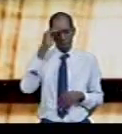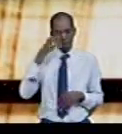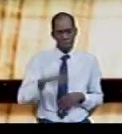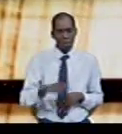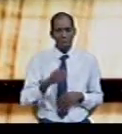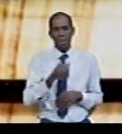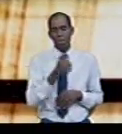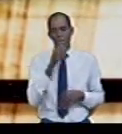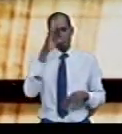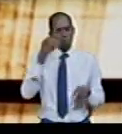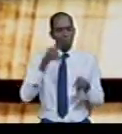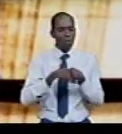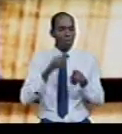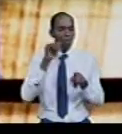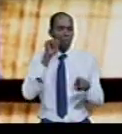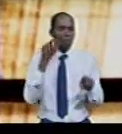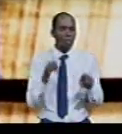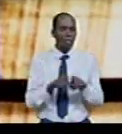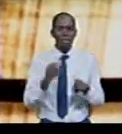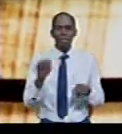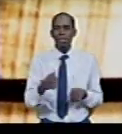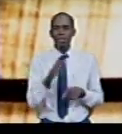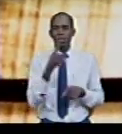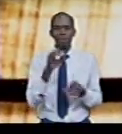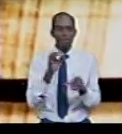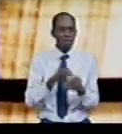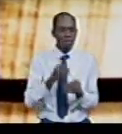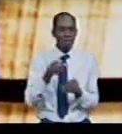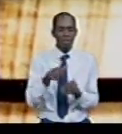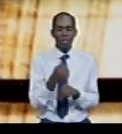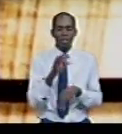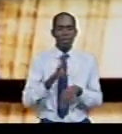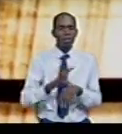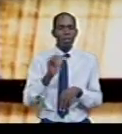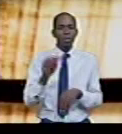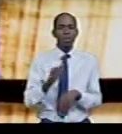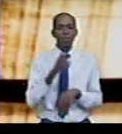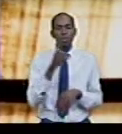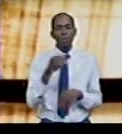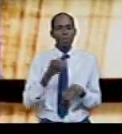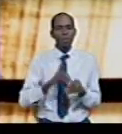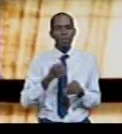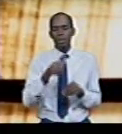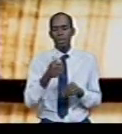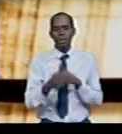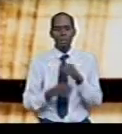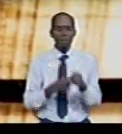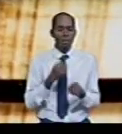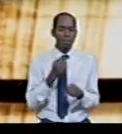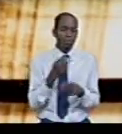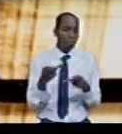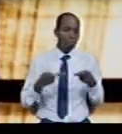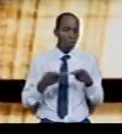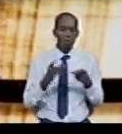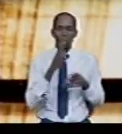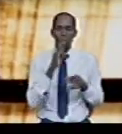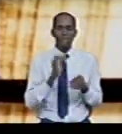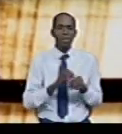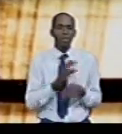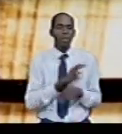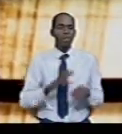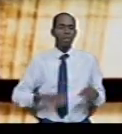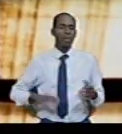any sister, if anyone in any church, if anyone in any age be in Christ, is a new